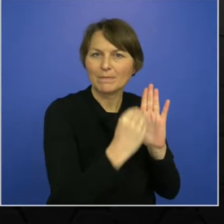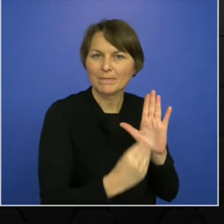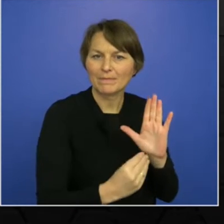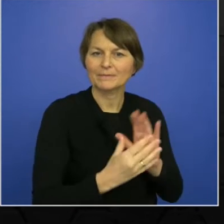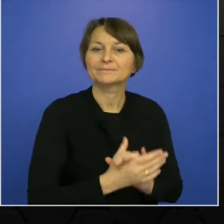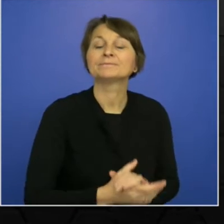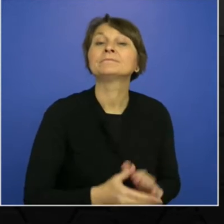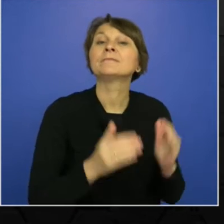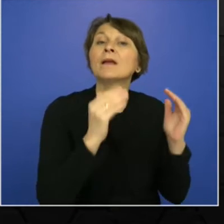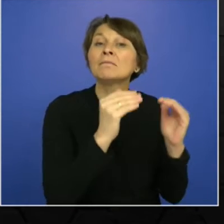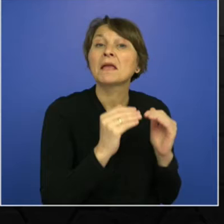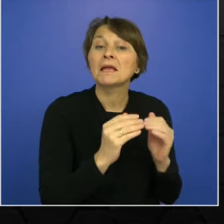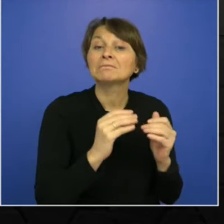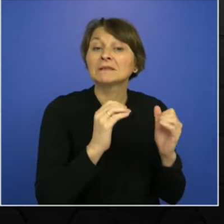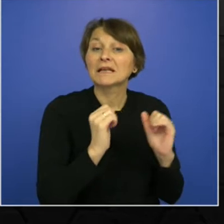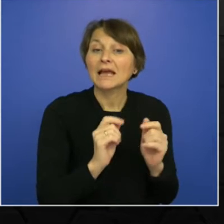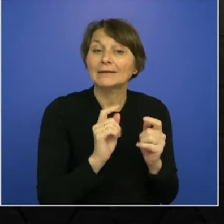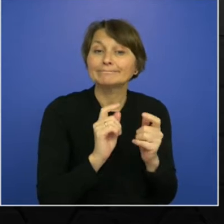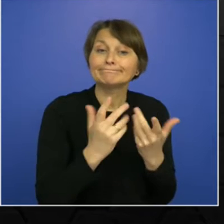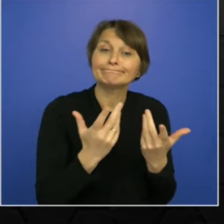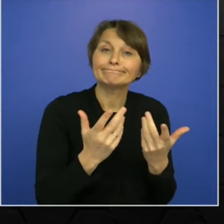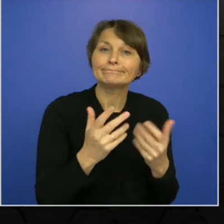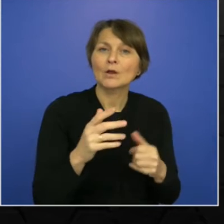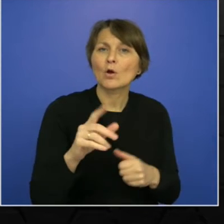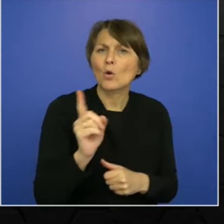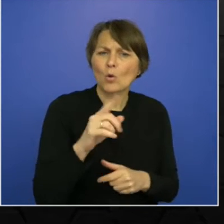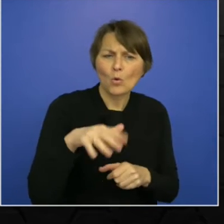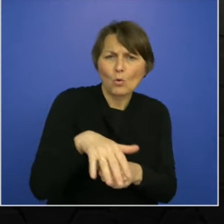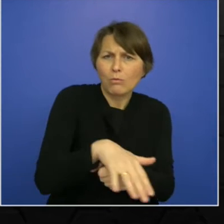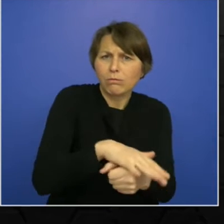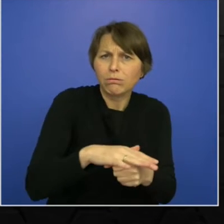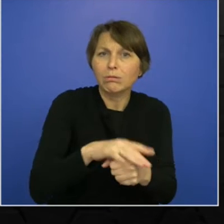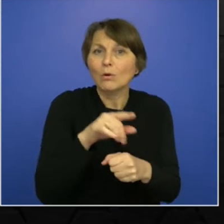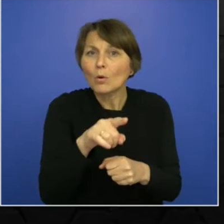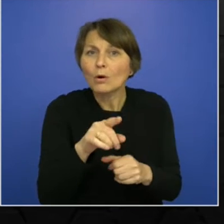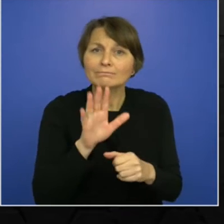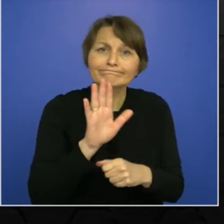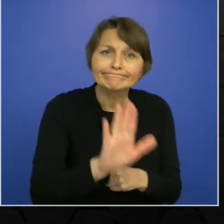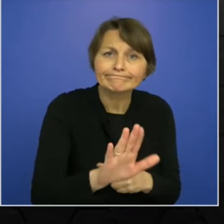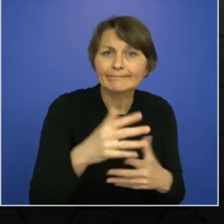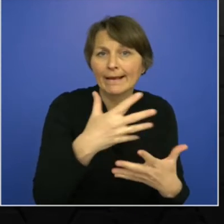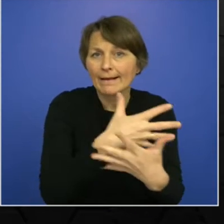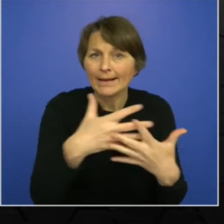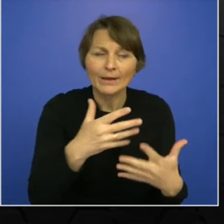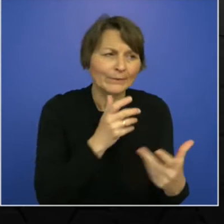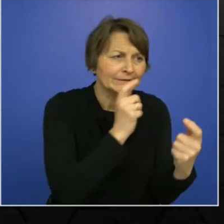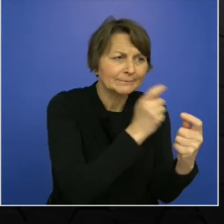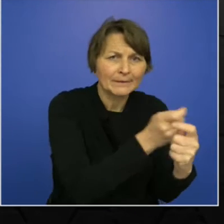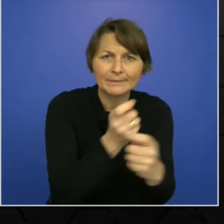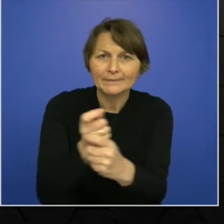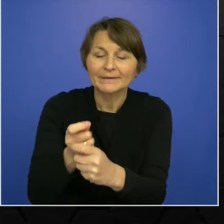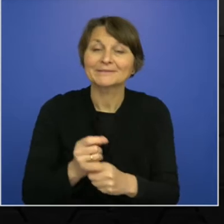localization because we can use the bot in different languages. And going to the next one, we have